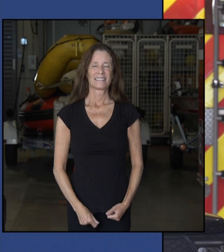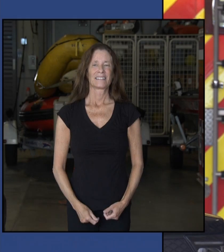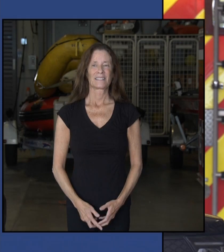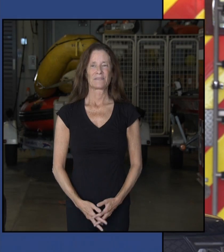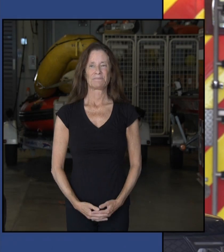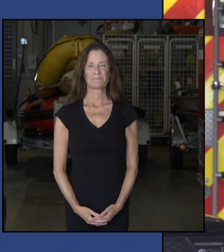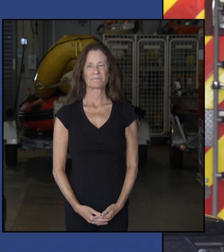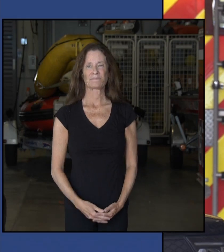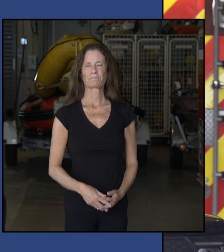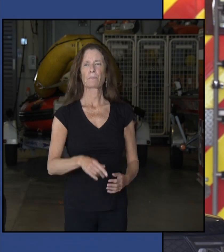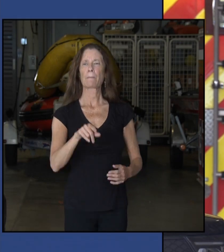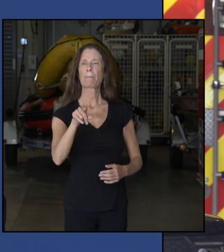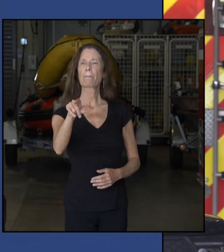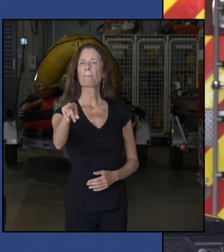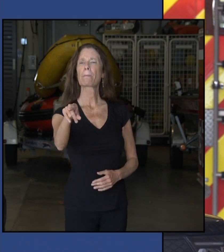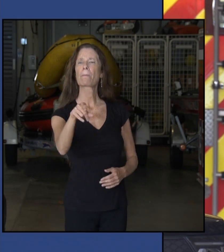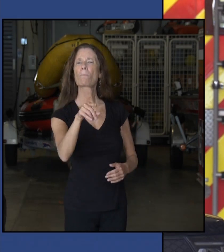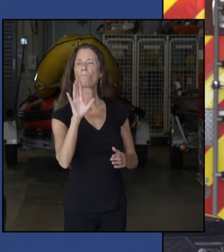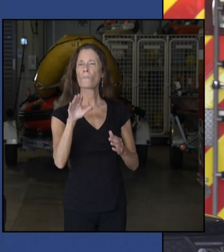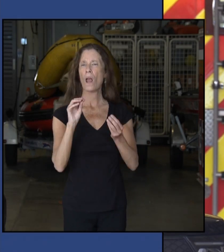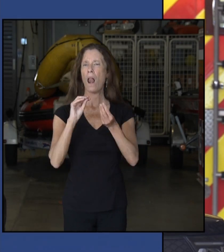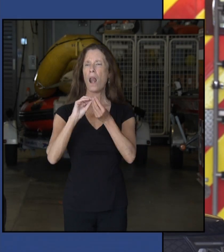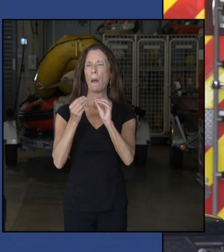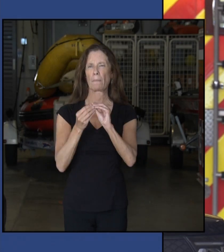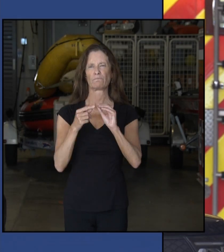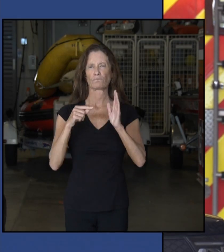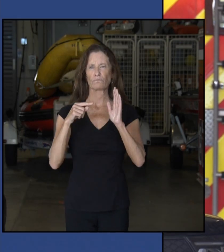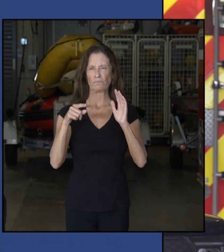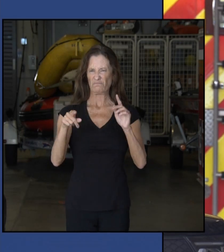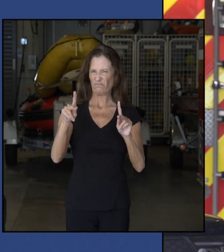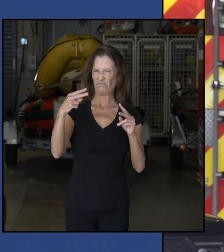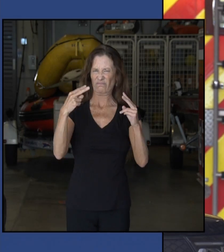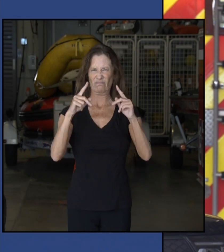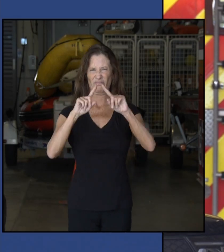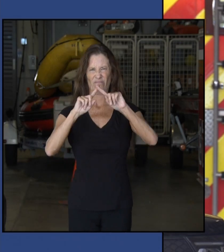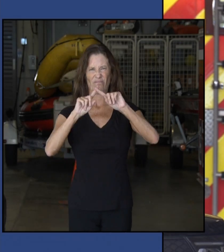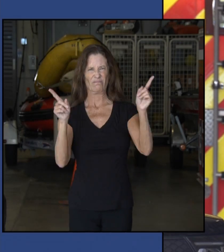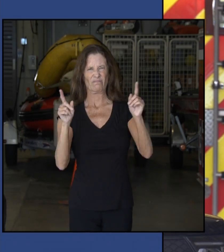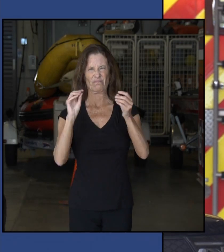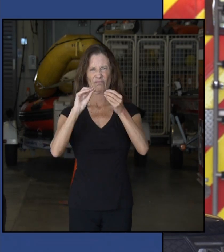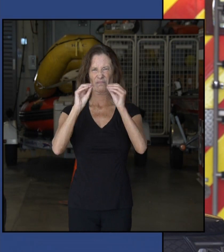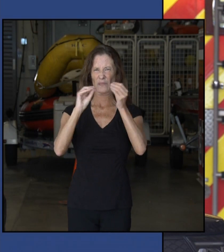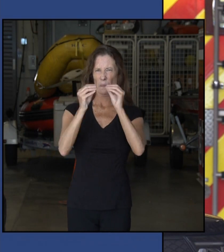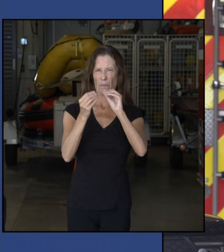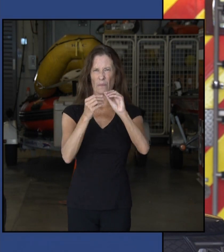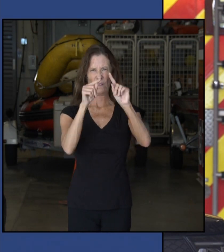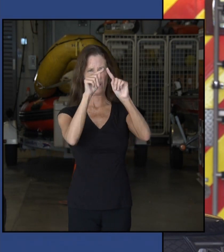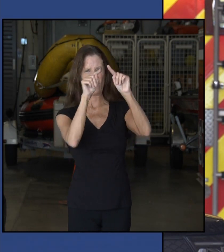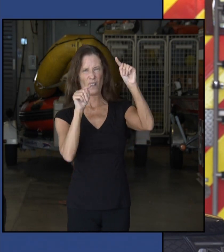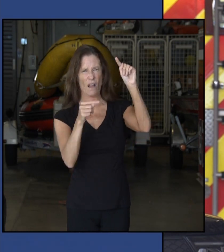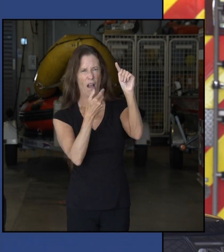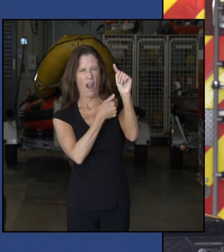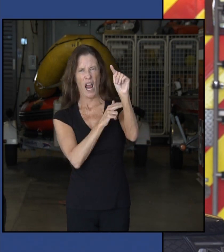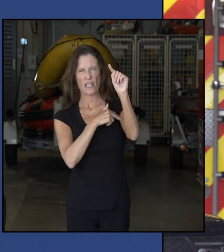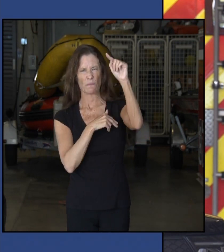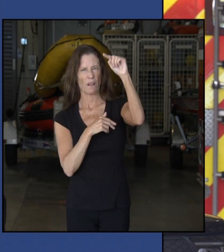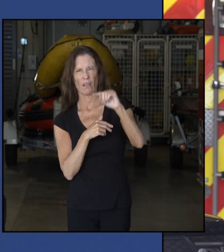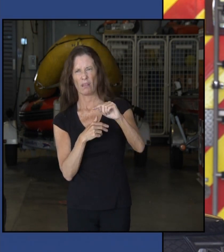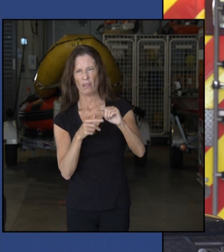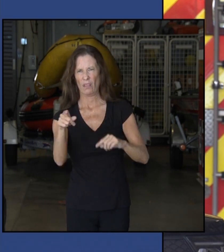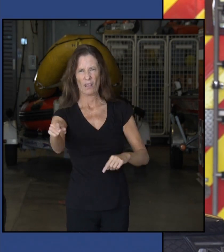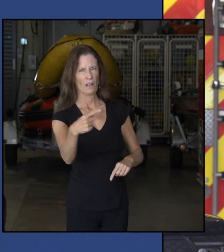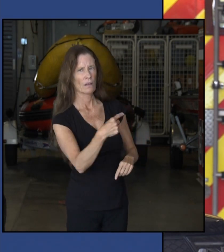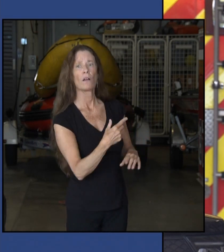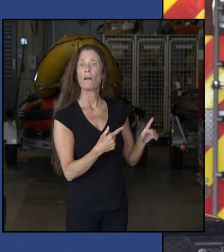Portrays itself to the public as the number of people currently hospitalized for COVID-19 in the state. So you are entirely correct, though. So the